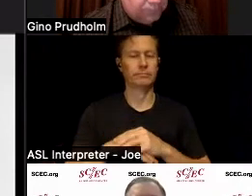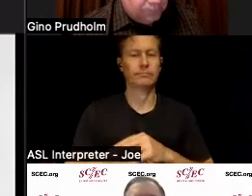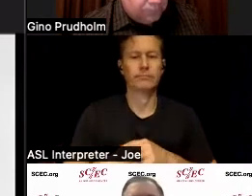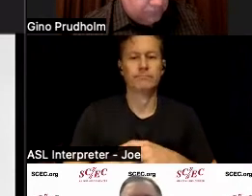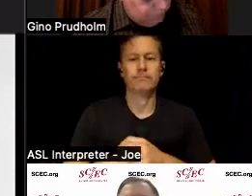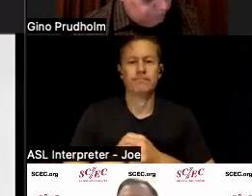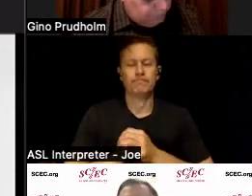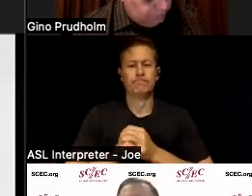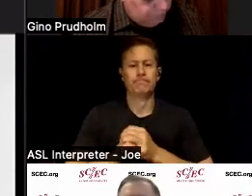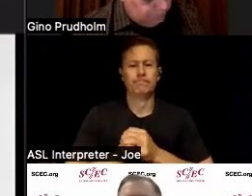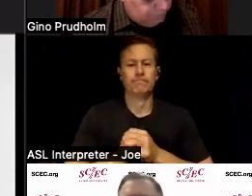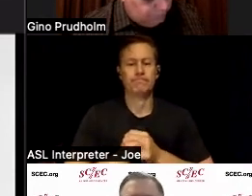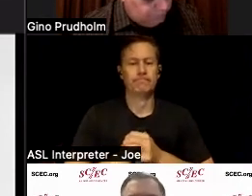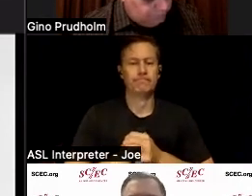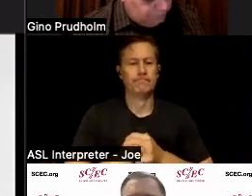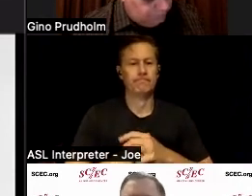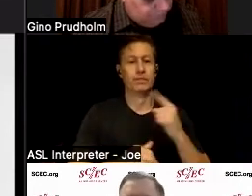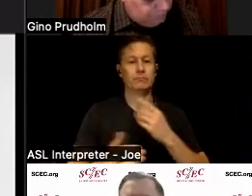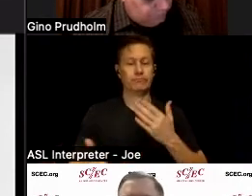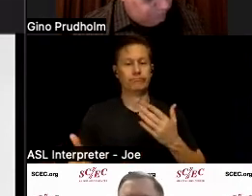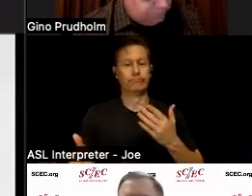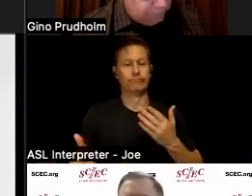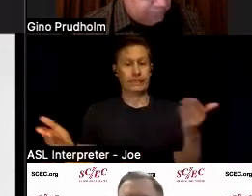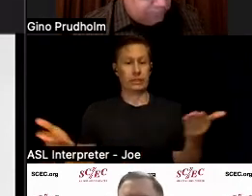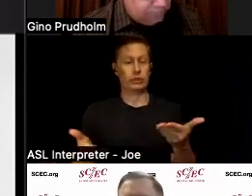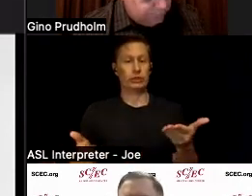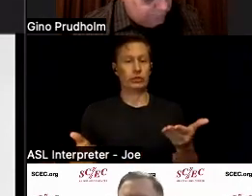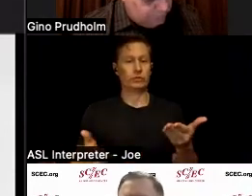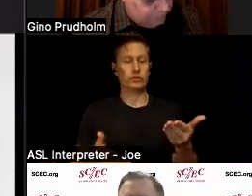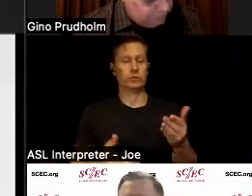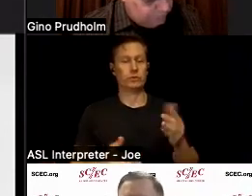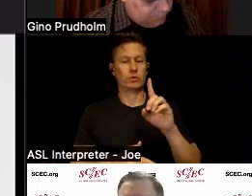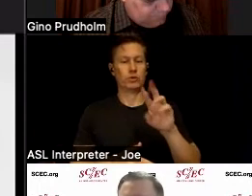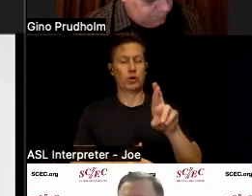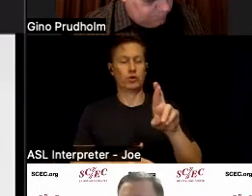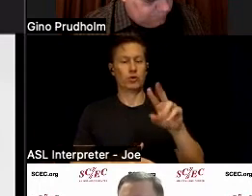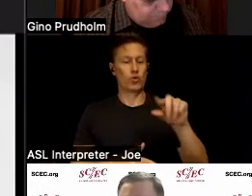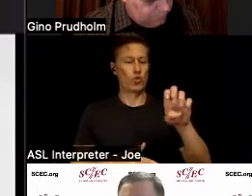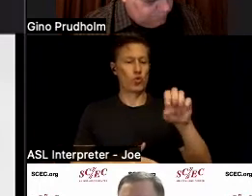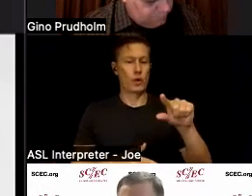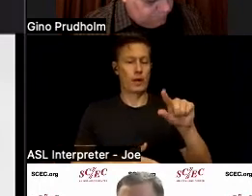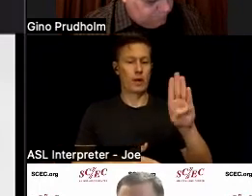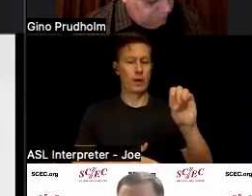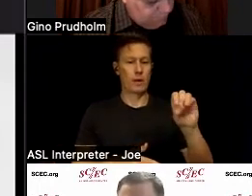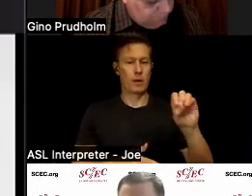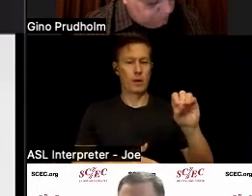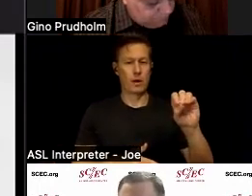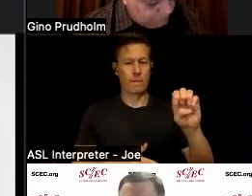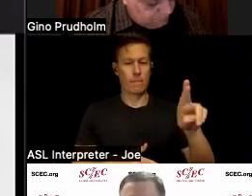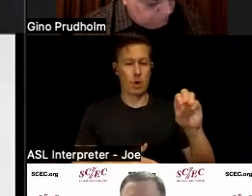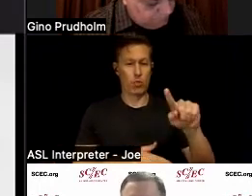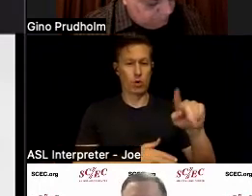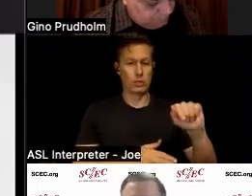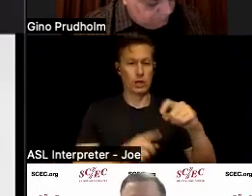this is, I'd like to introduce Dr. Gregory Baroza from Stanford University. So we'll just get Greg, you on